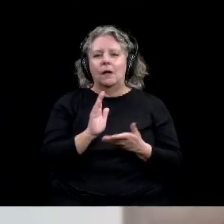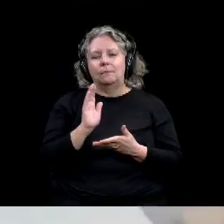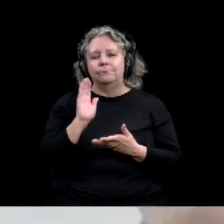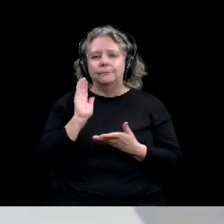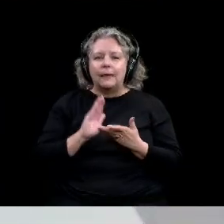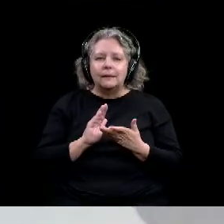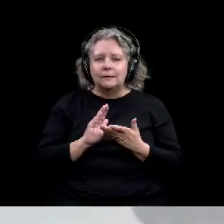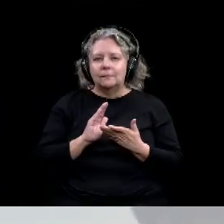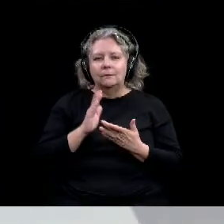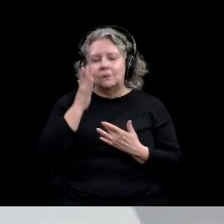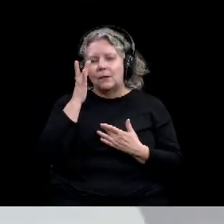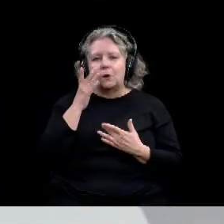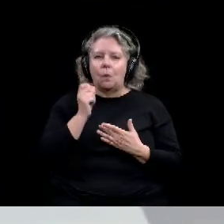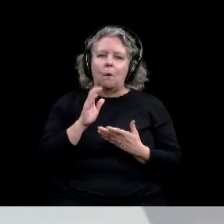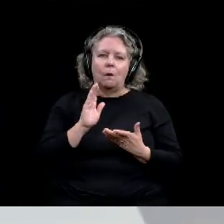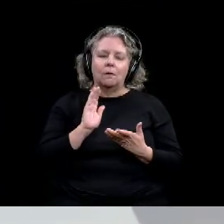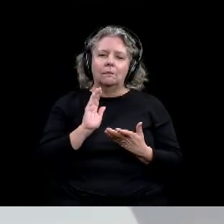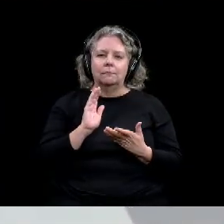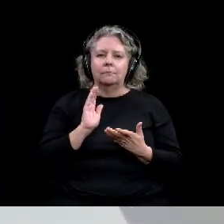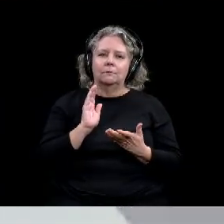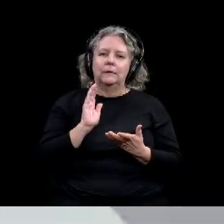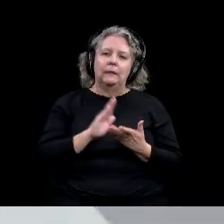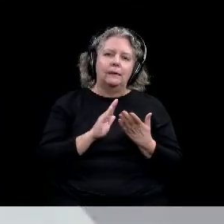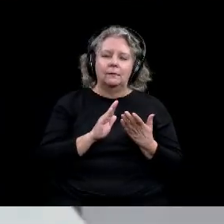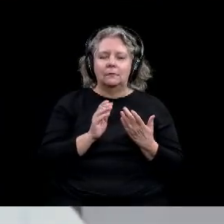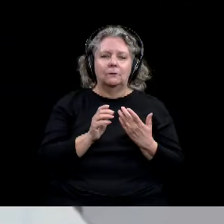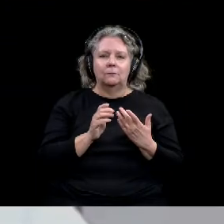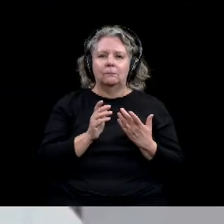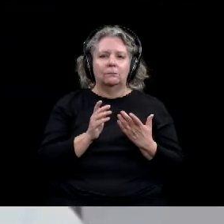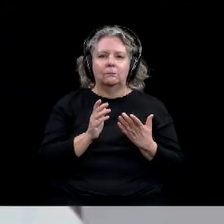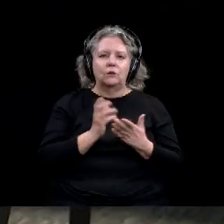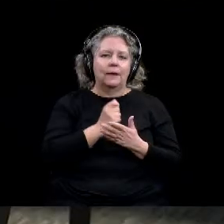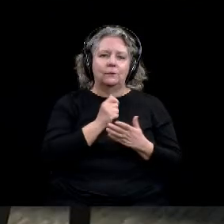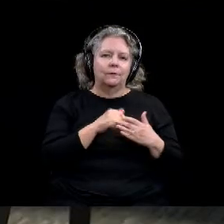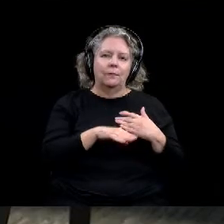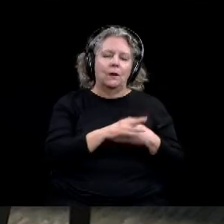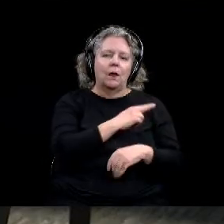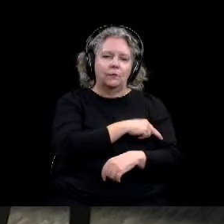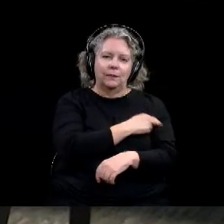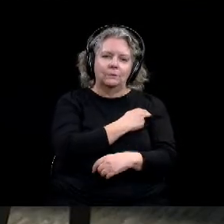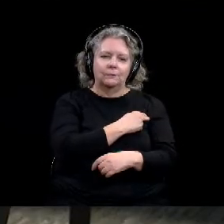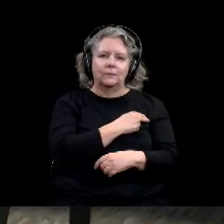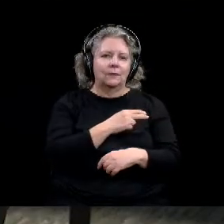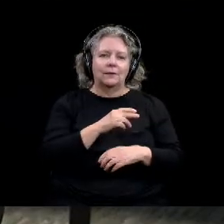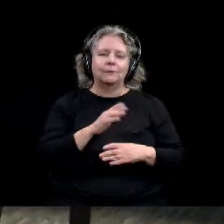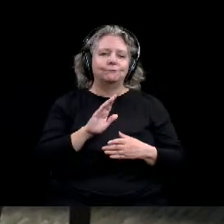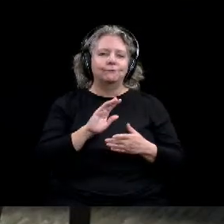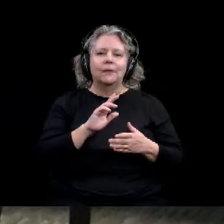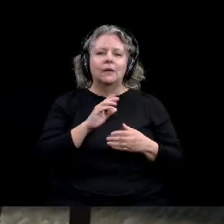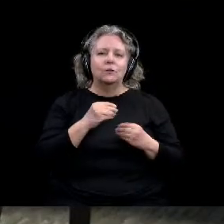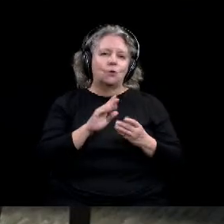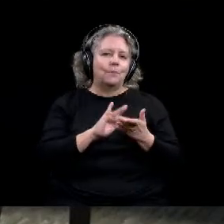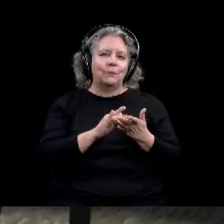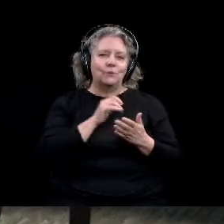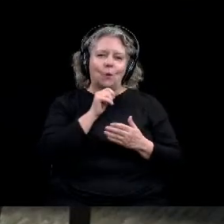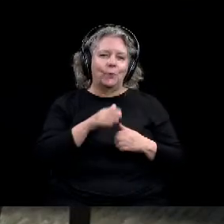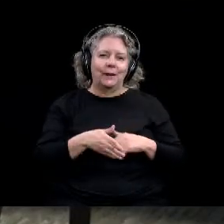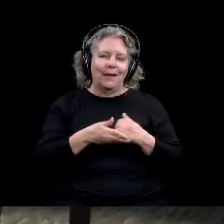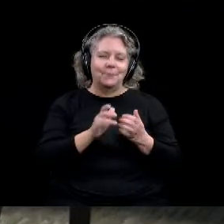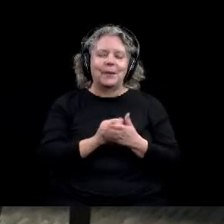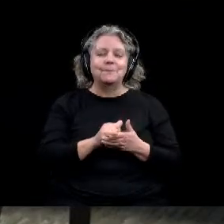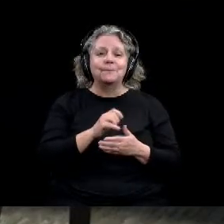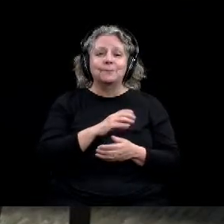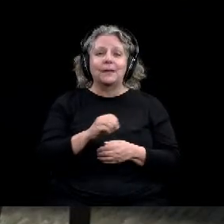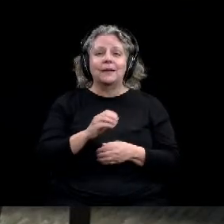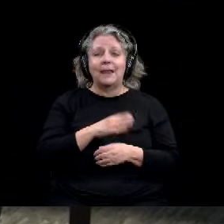that is the report that I have for today. Thank you very much, Dr. Griggs. Now let's go to Dr. Ahmad, Interim Chief Medical Officer for